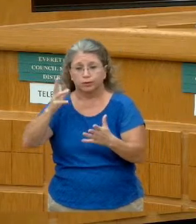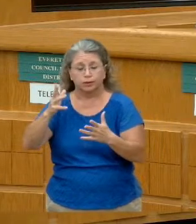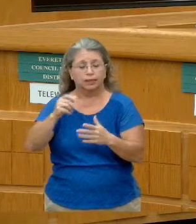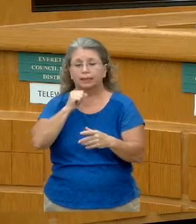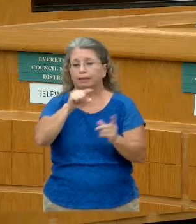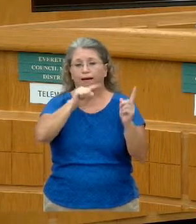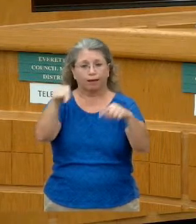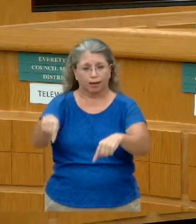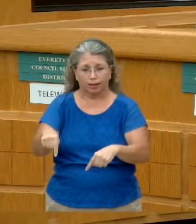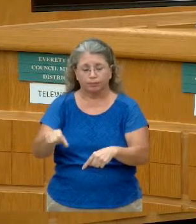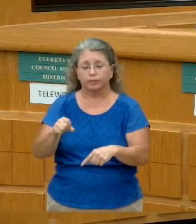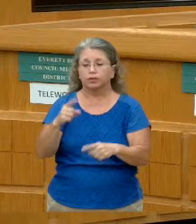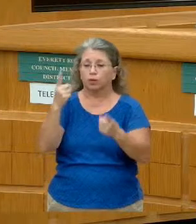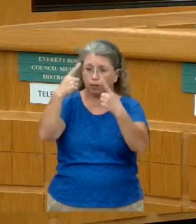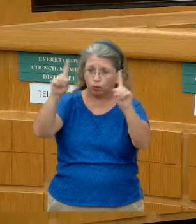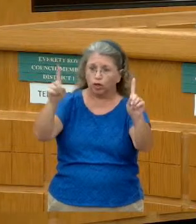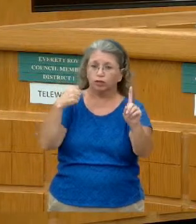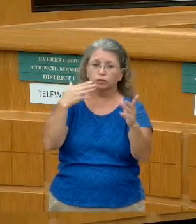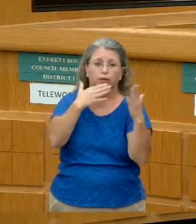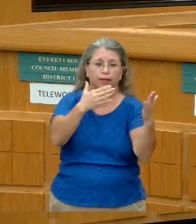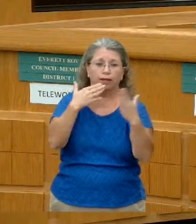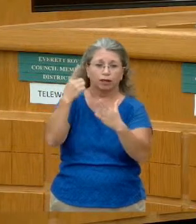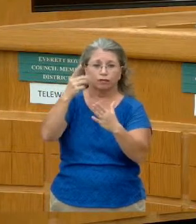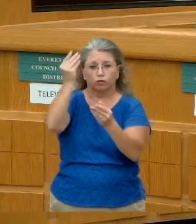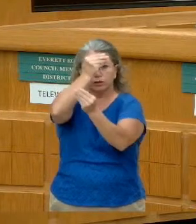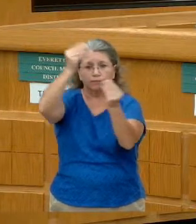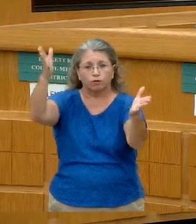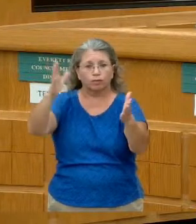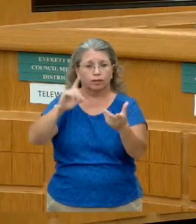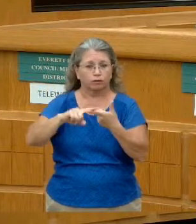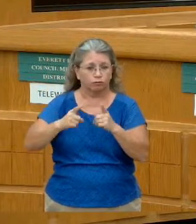thank you for that. For those of you that